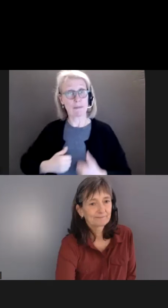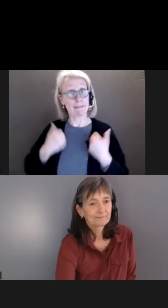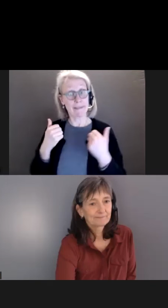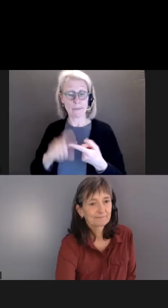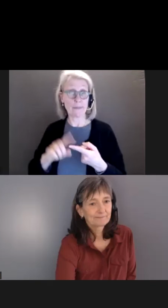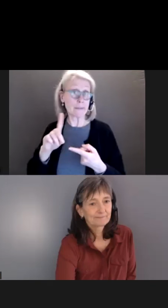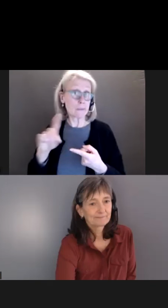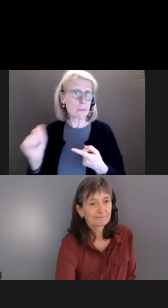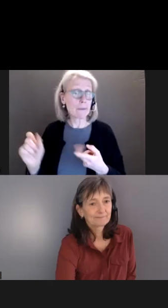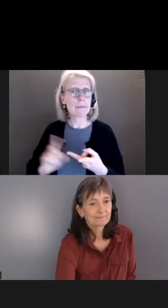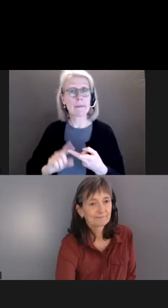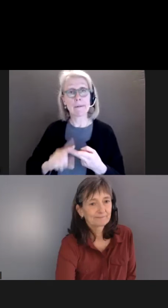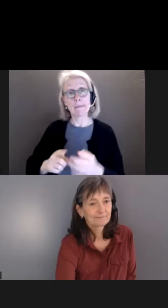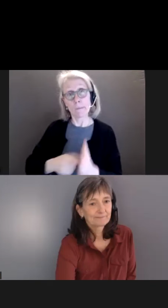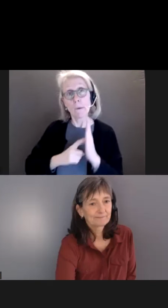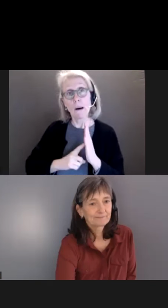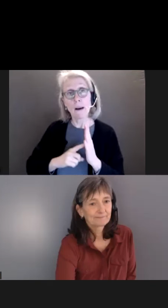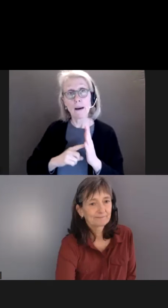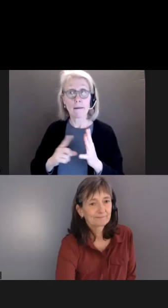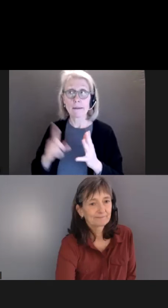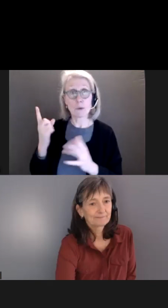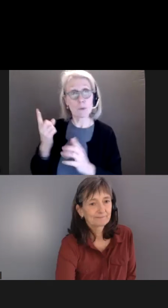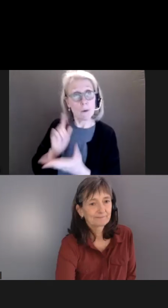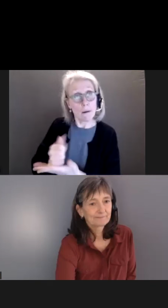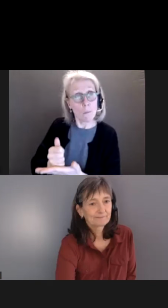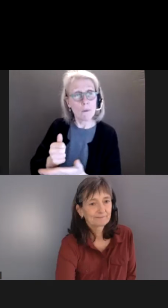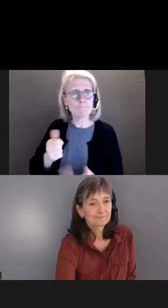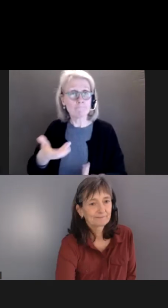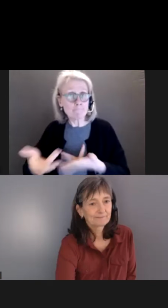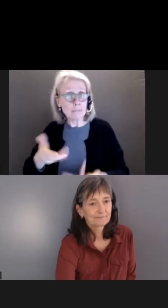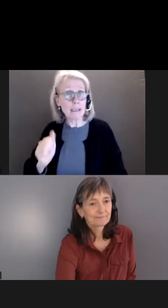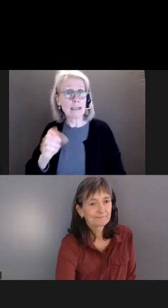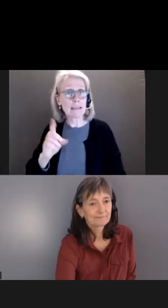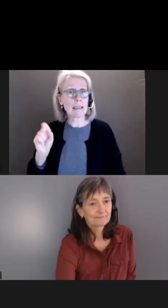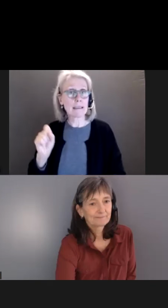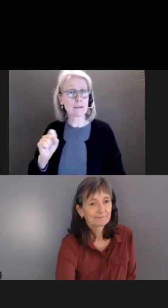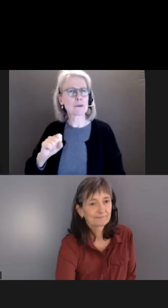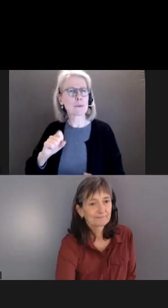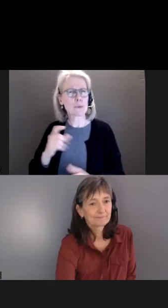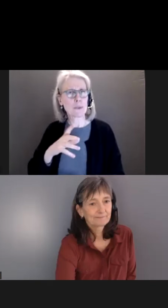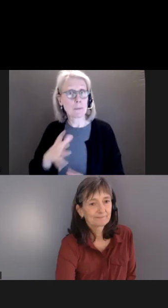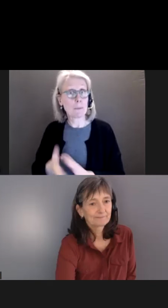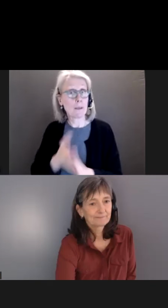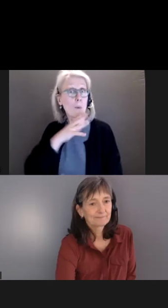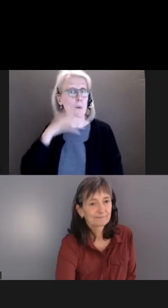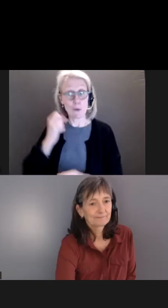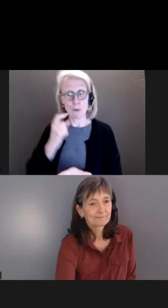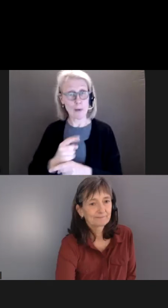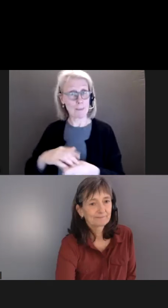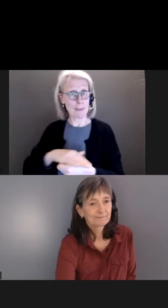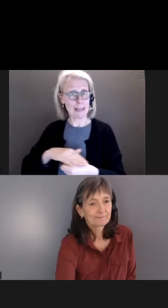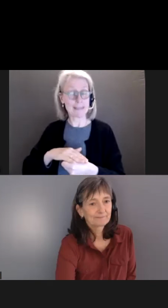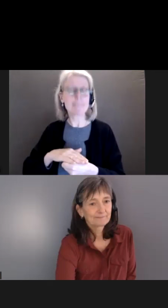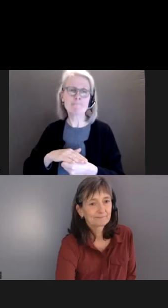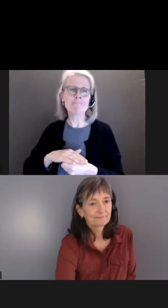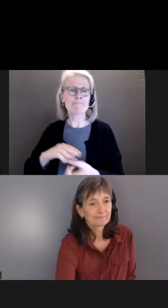disabilities, requiring them to manage their ADLs. And this means that the ability to age in the right place will also increasingly depend on the